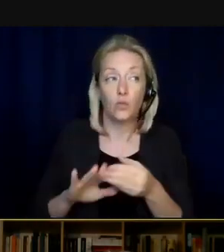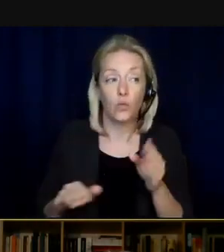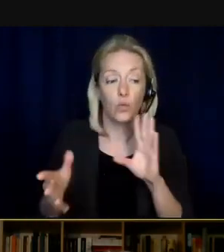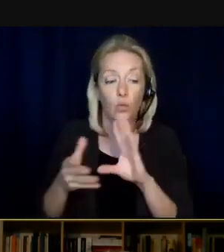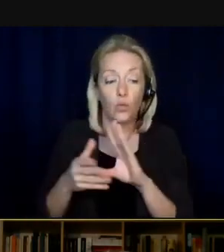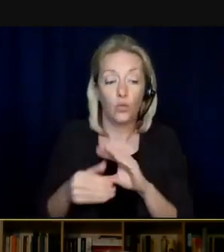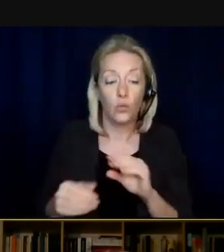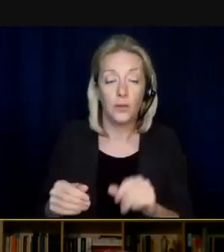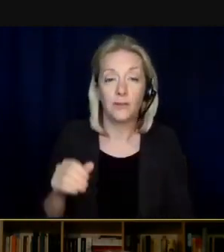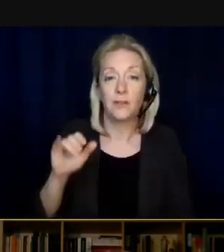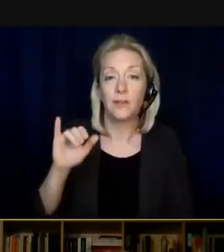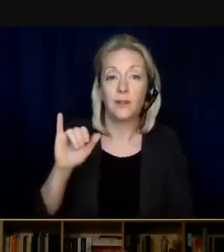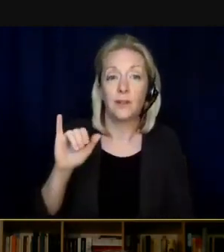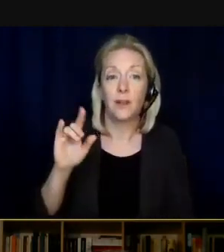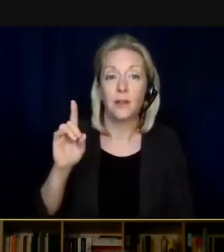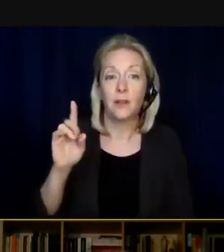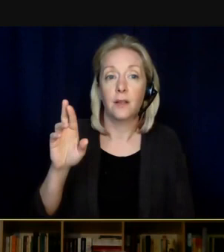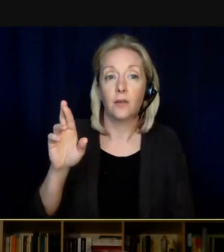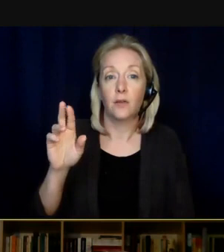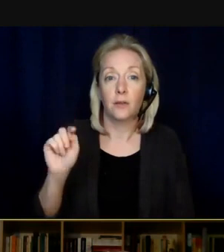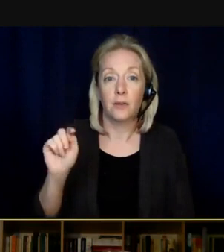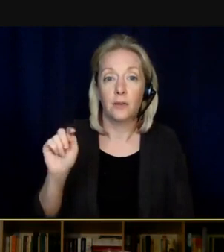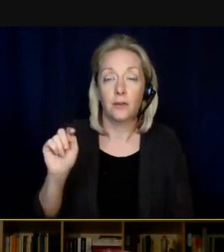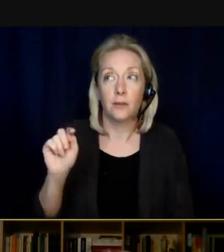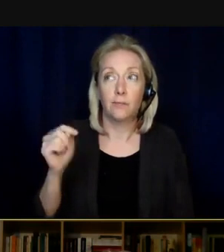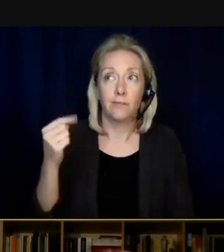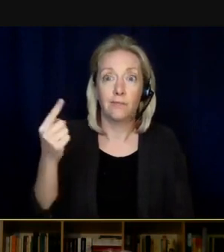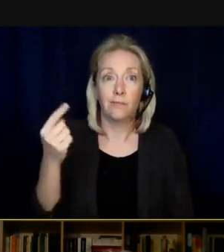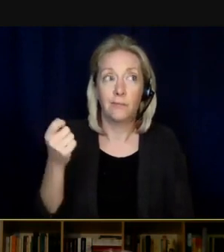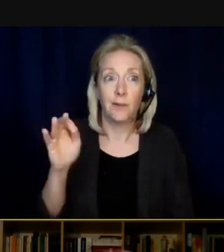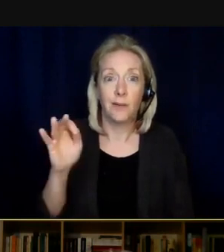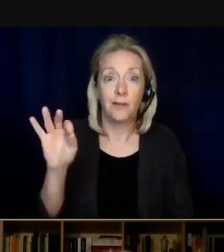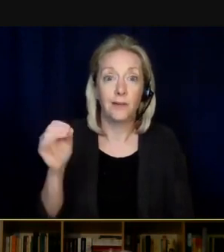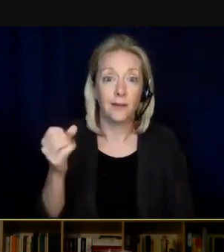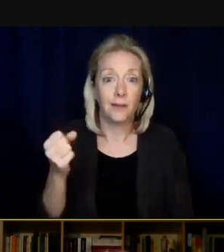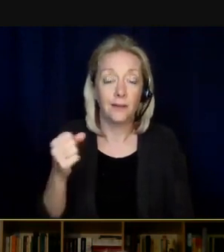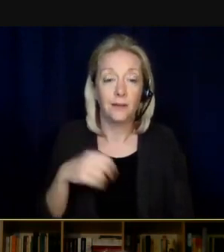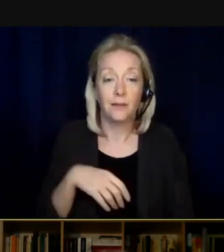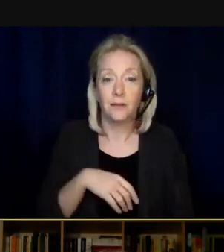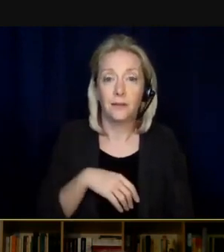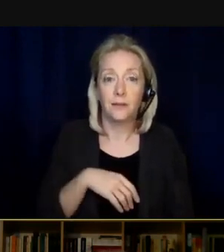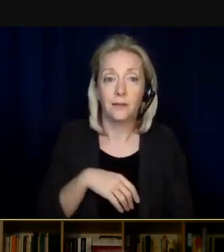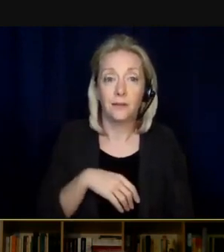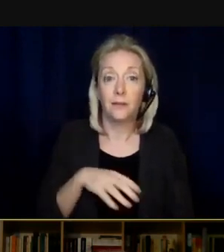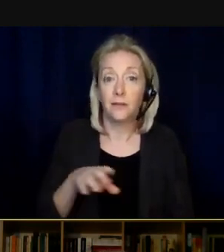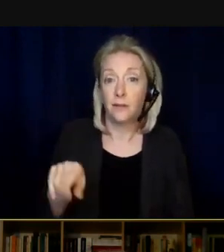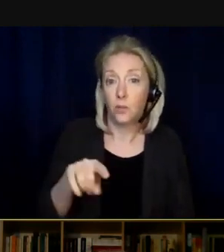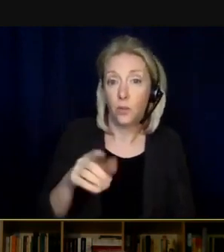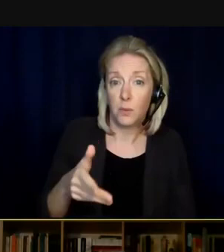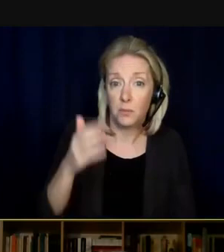at IDRT since the 90s. You may know that the